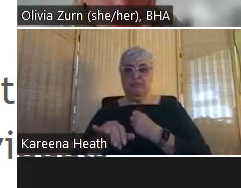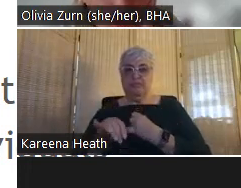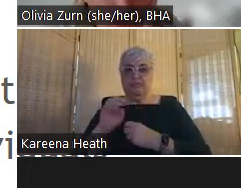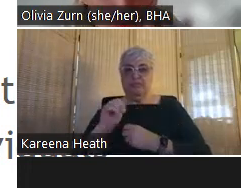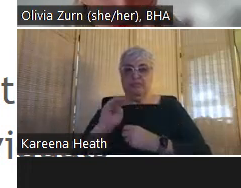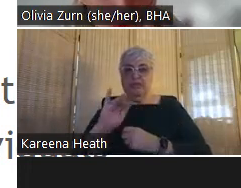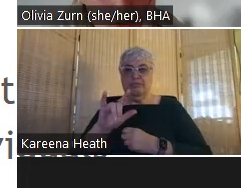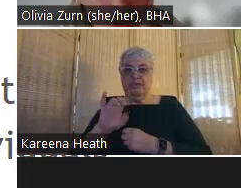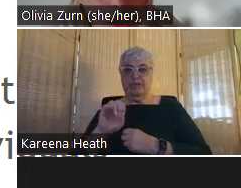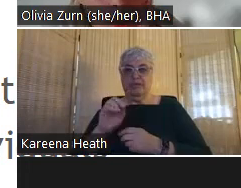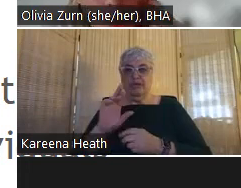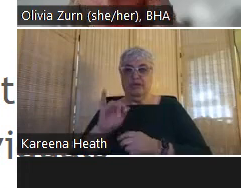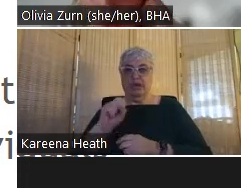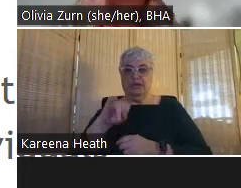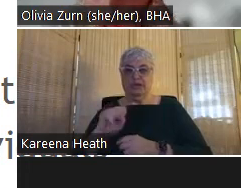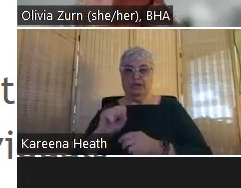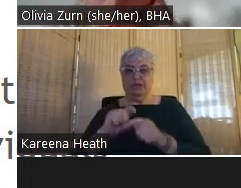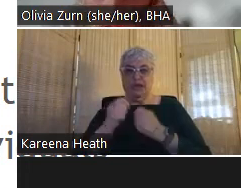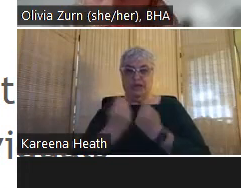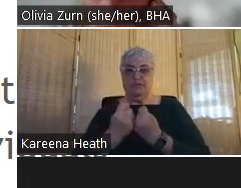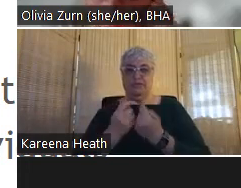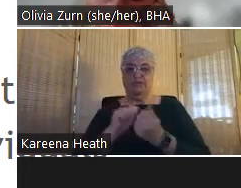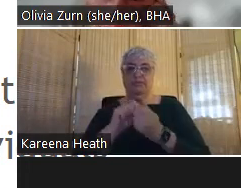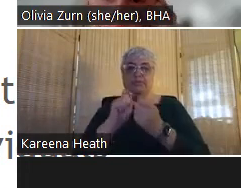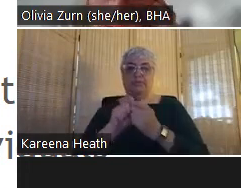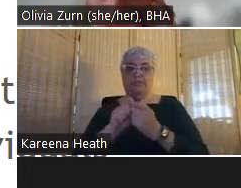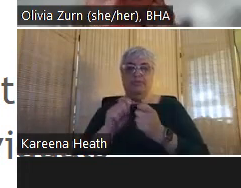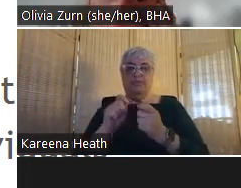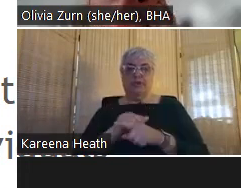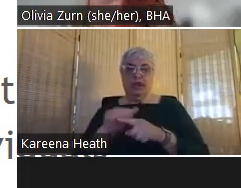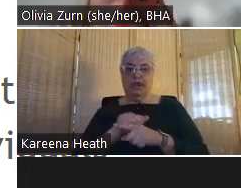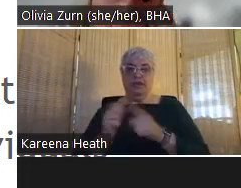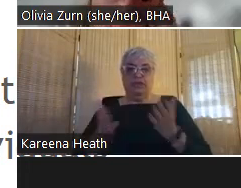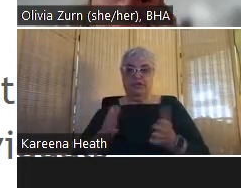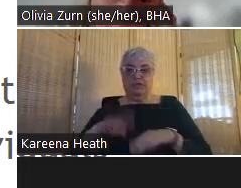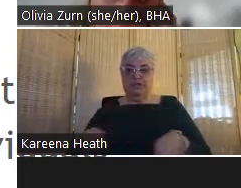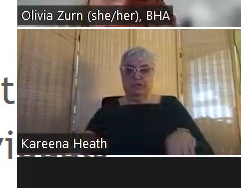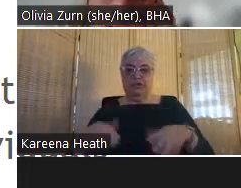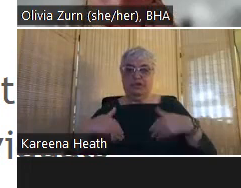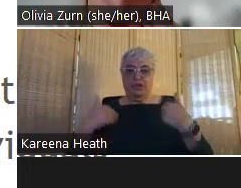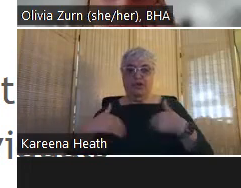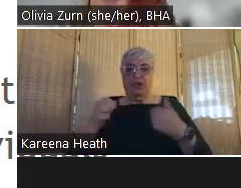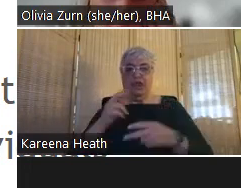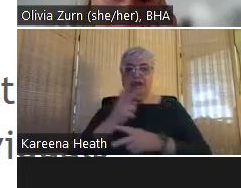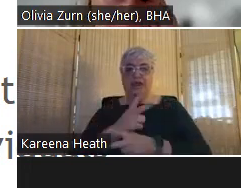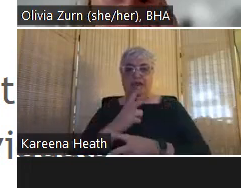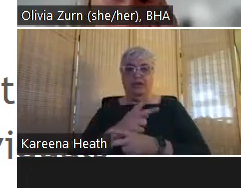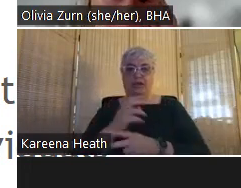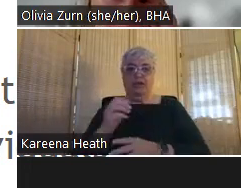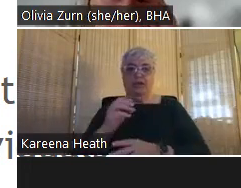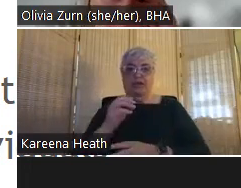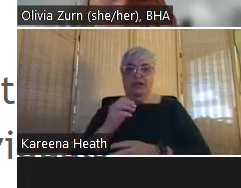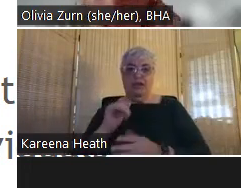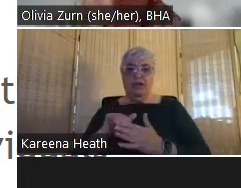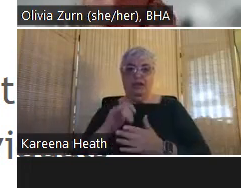crisis teams must include a staff member with specific training and expertise in serving children, youth, and their caregivers who experience crisis, as